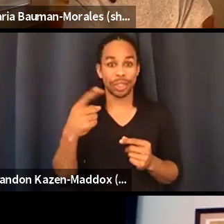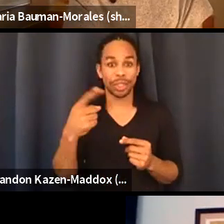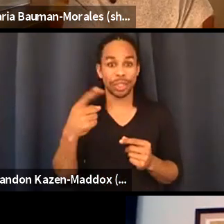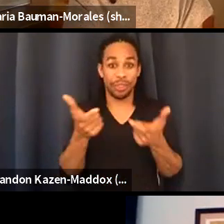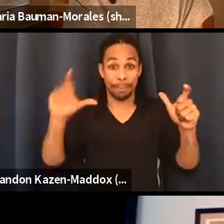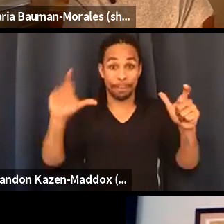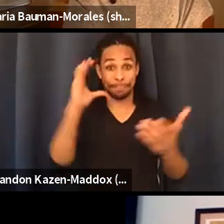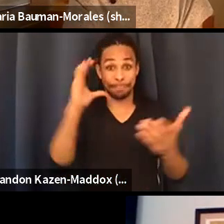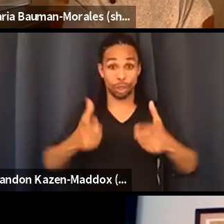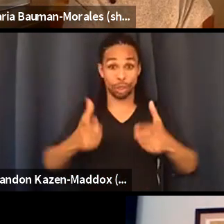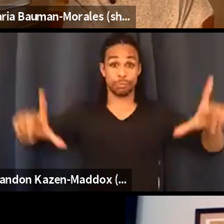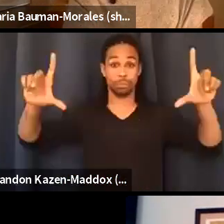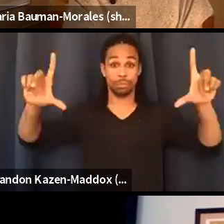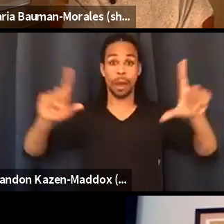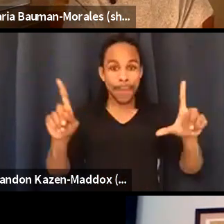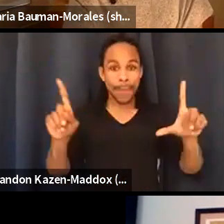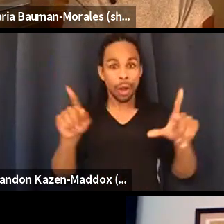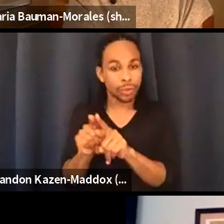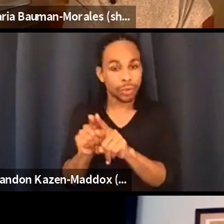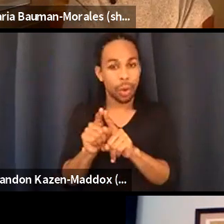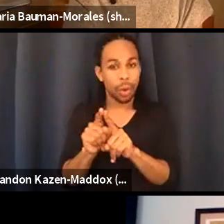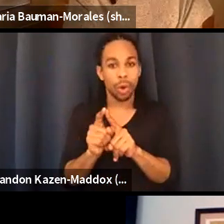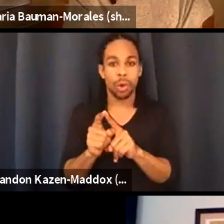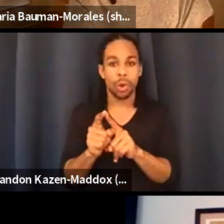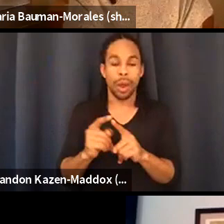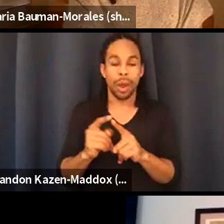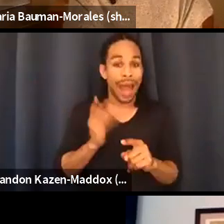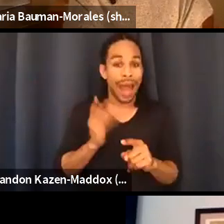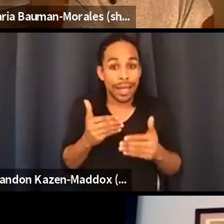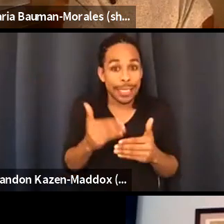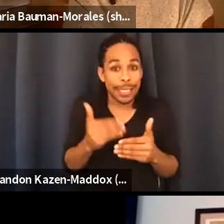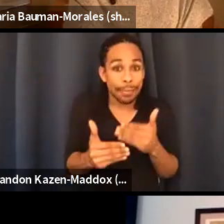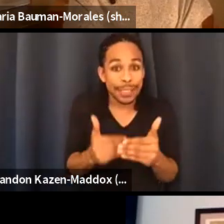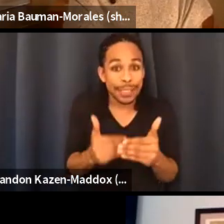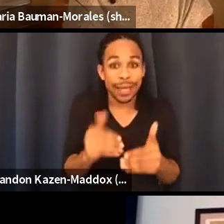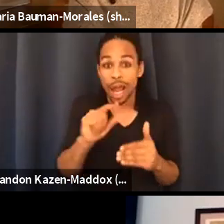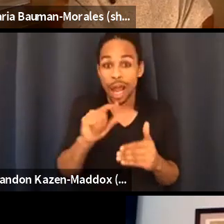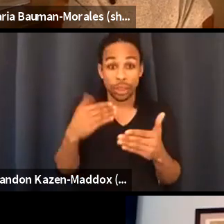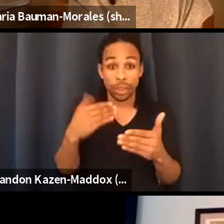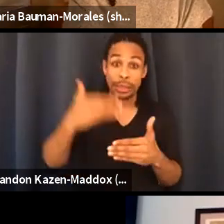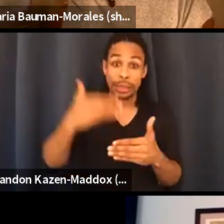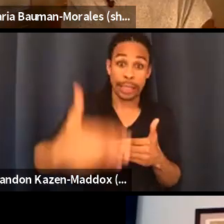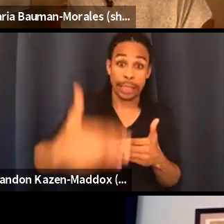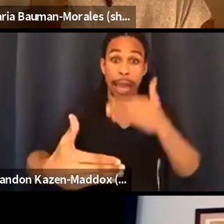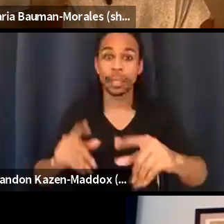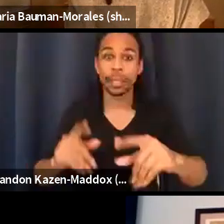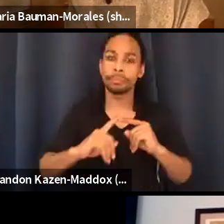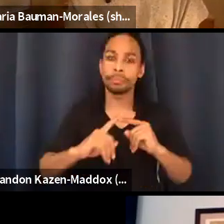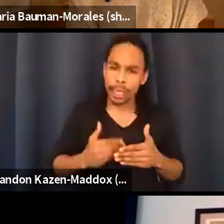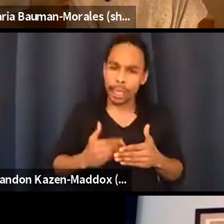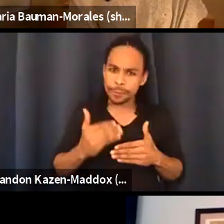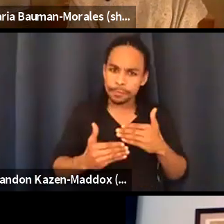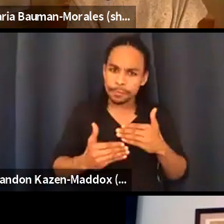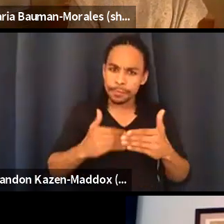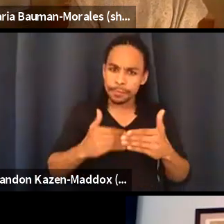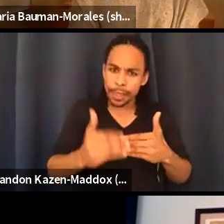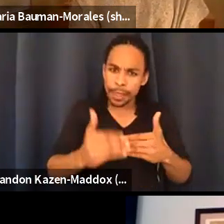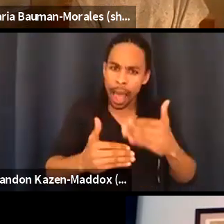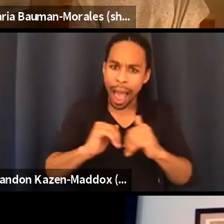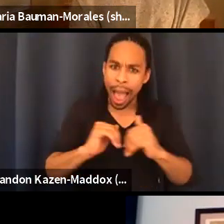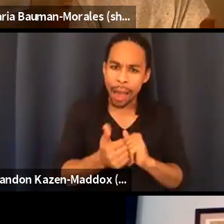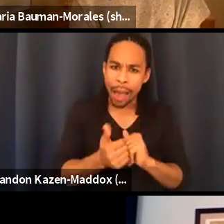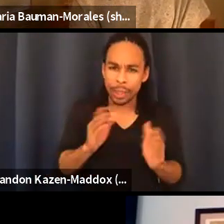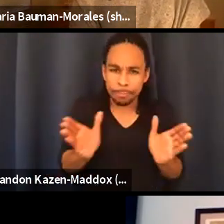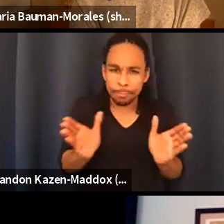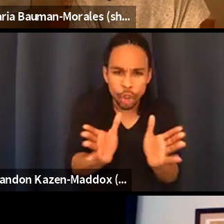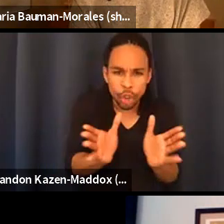are the small steps that we can do to try to push, you know, to push things a little bit more in the direction of where we want to go?